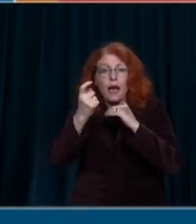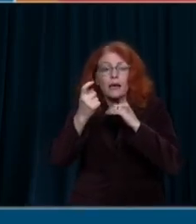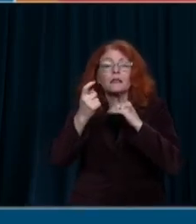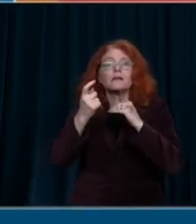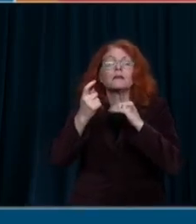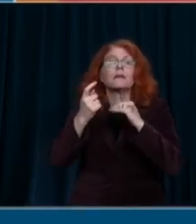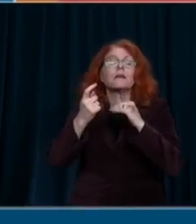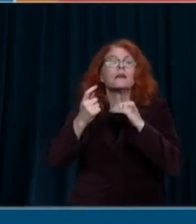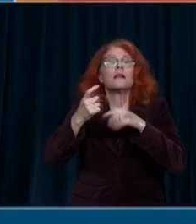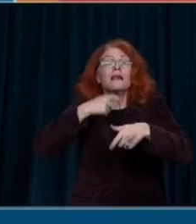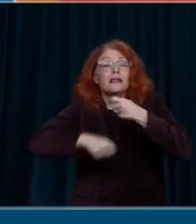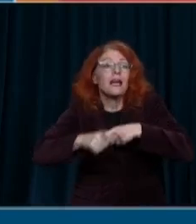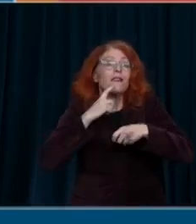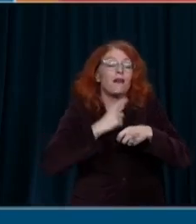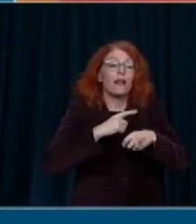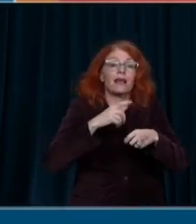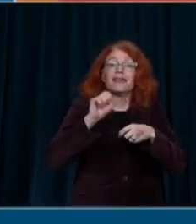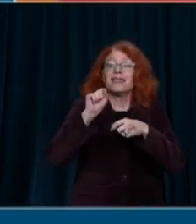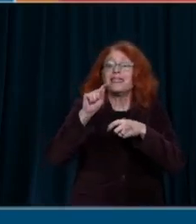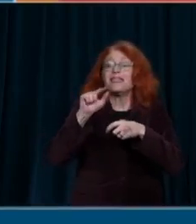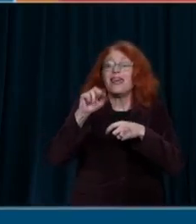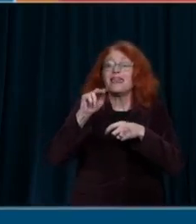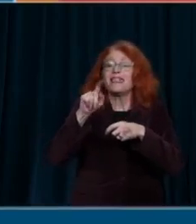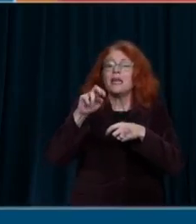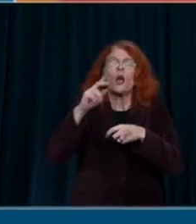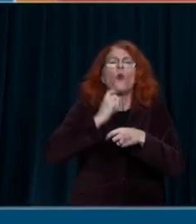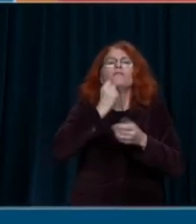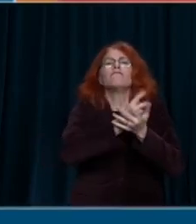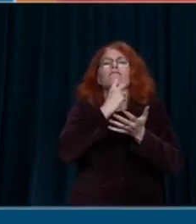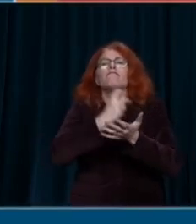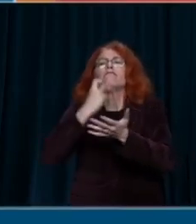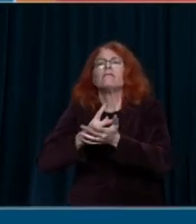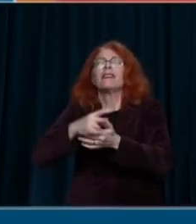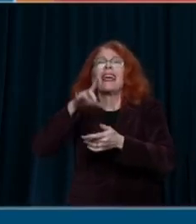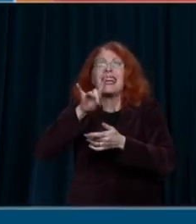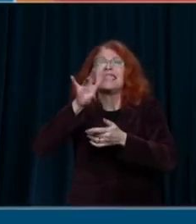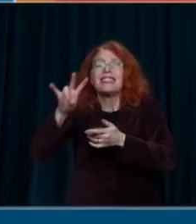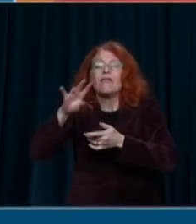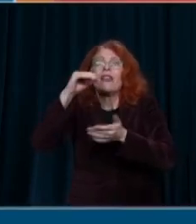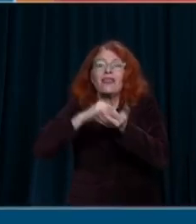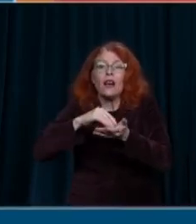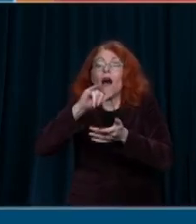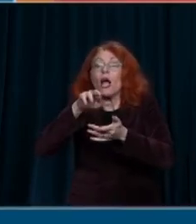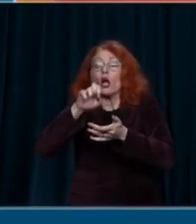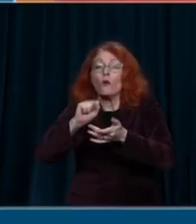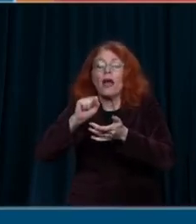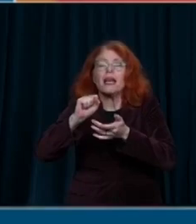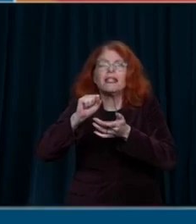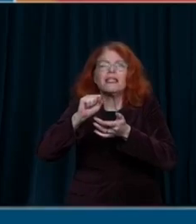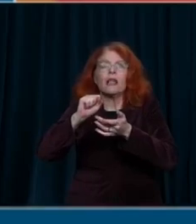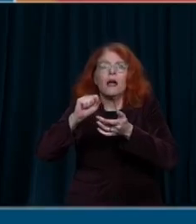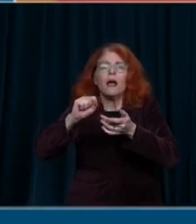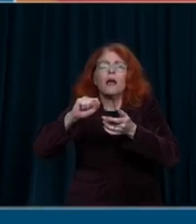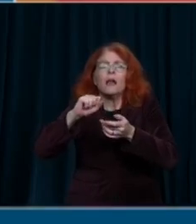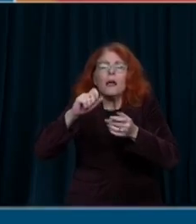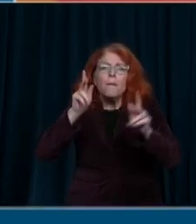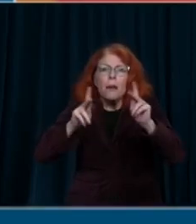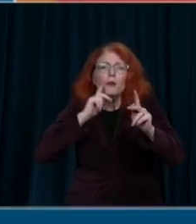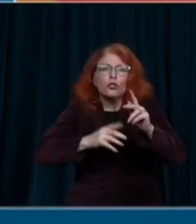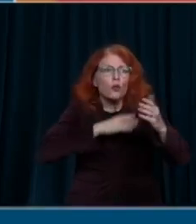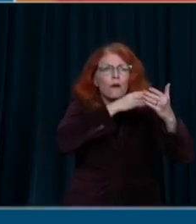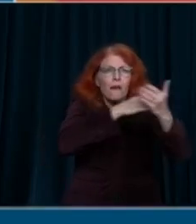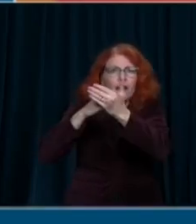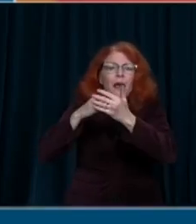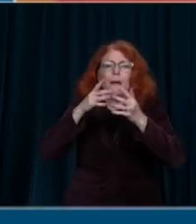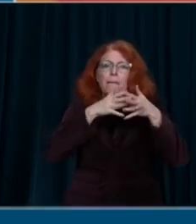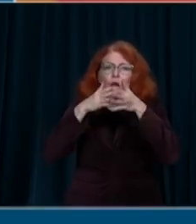than have a member of Congress like Stanton that wants to rubber stamp 87,000 IRS agents to go after Americans, why not help them grow their businesses